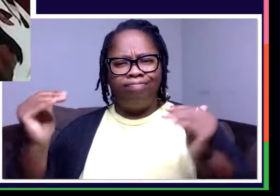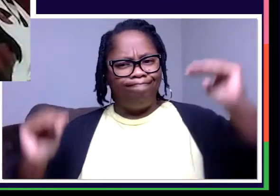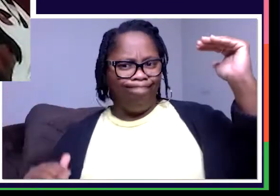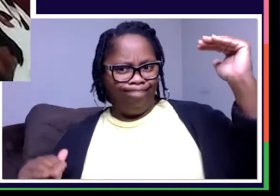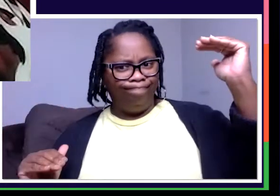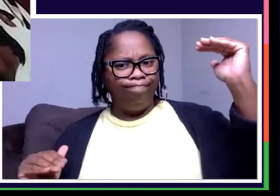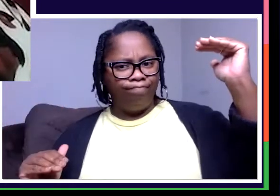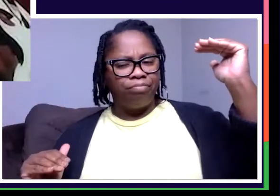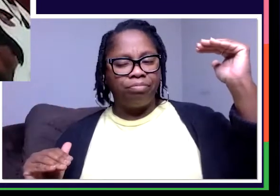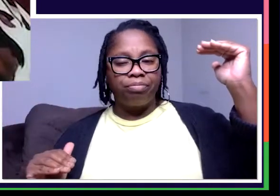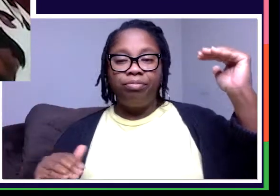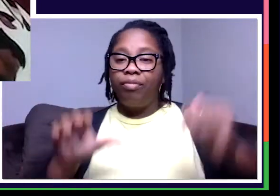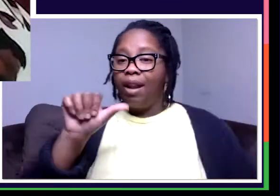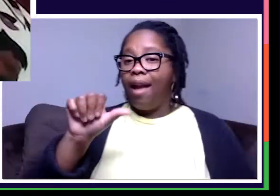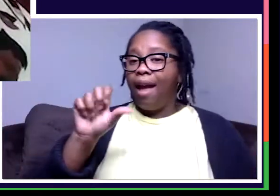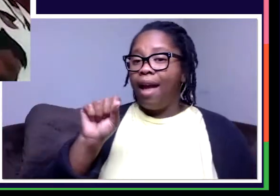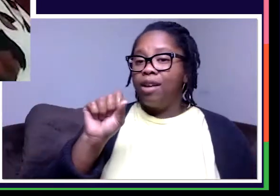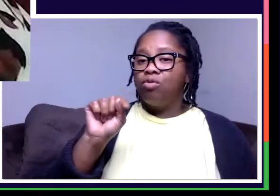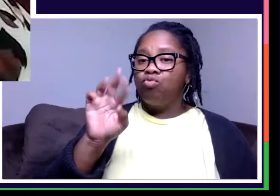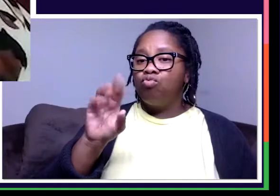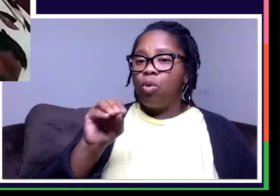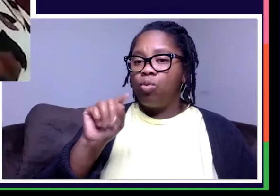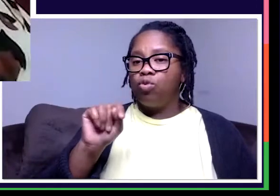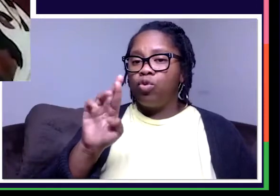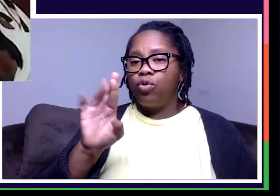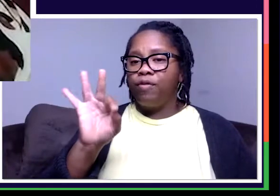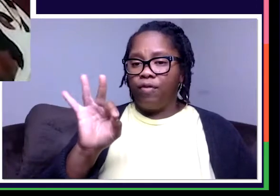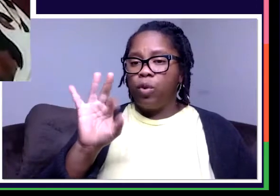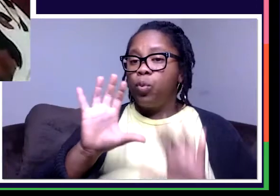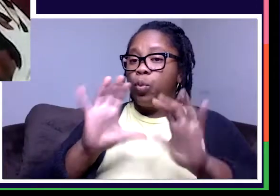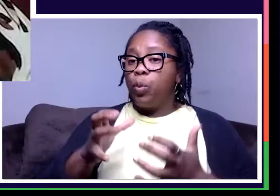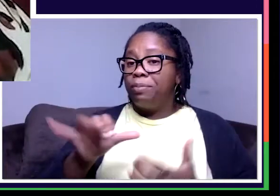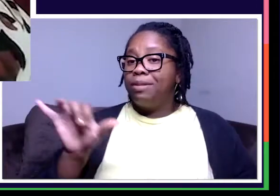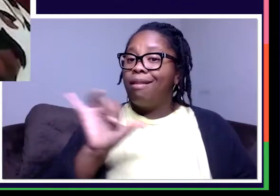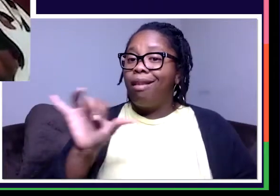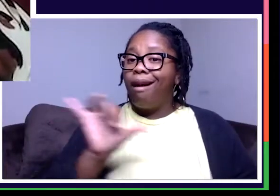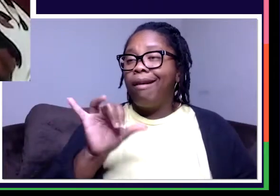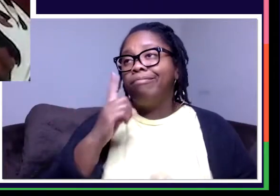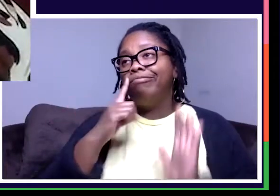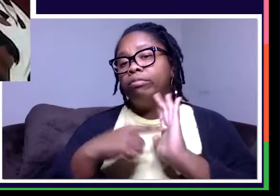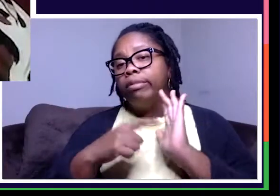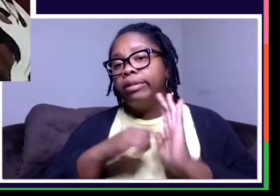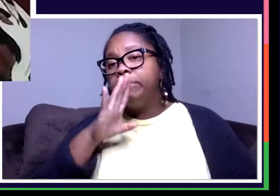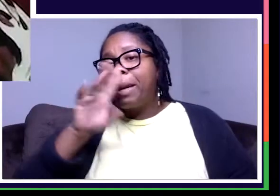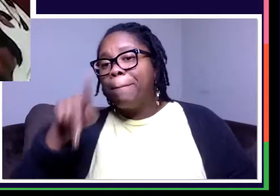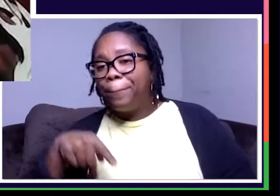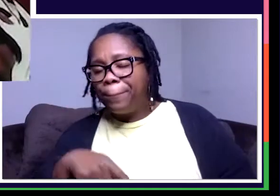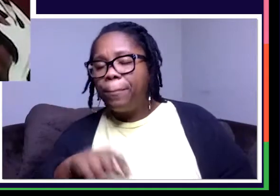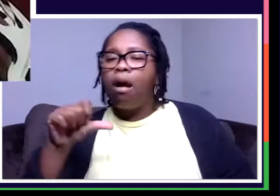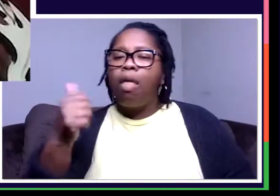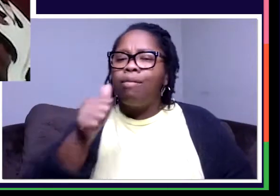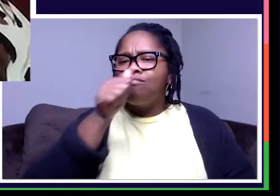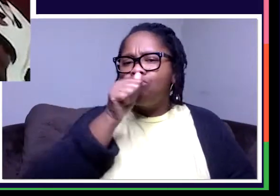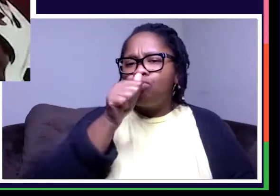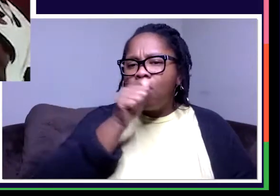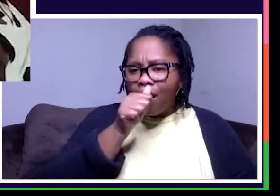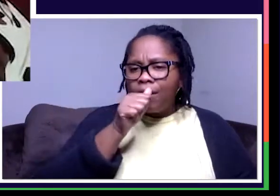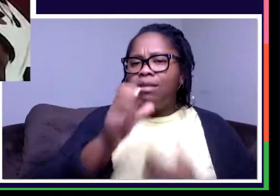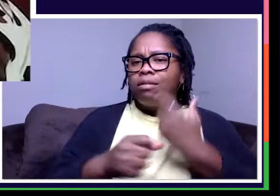That is a different story than you hear from AstroTurf groups like Speak Up and